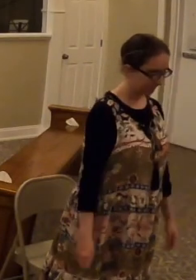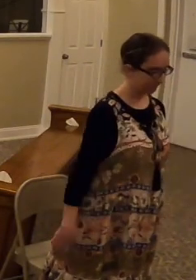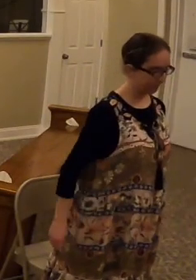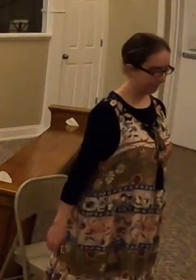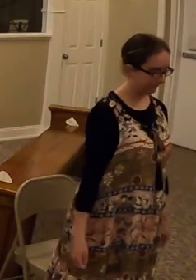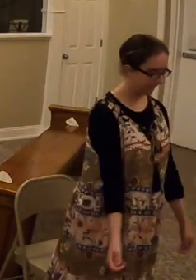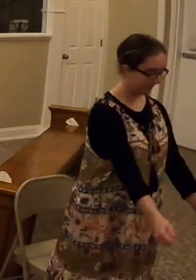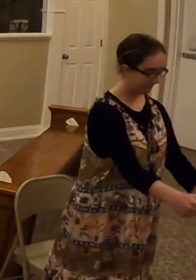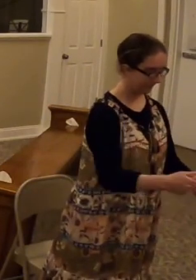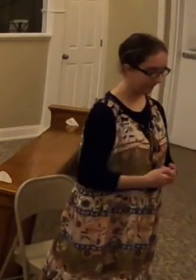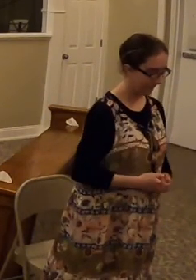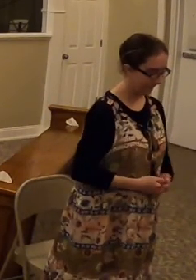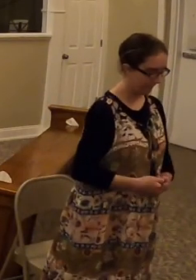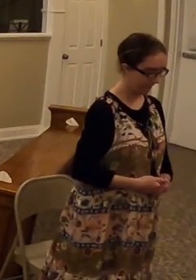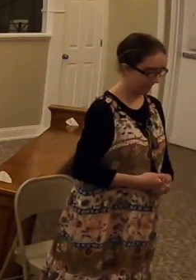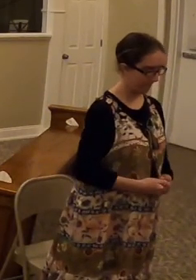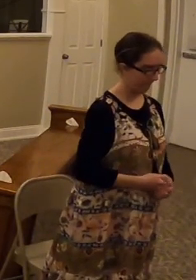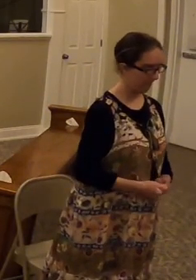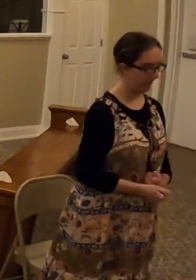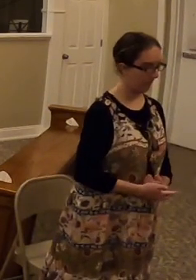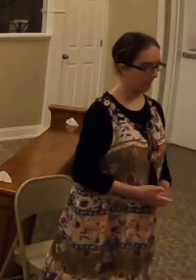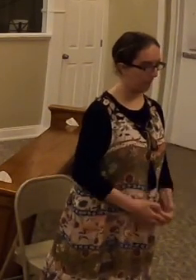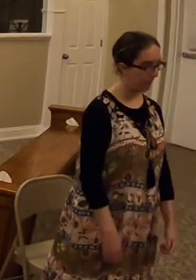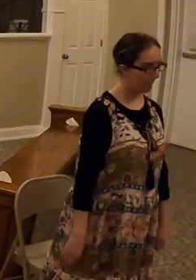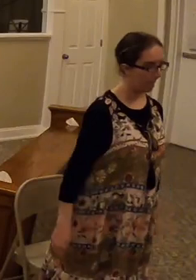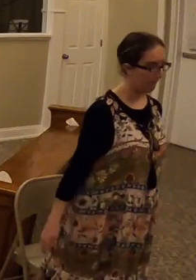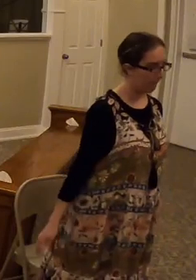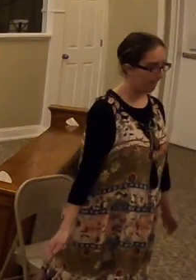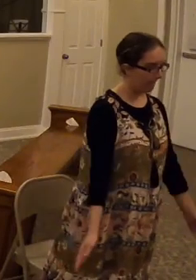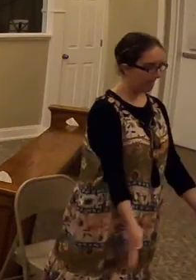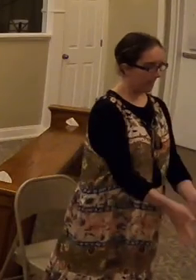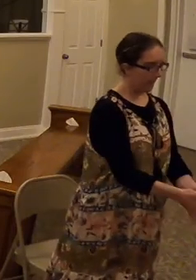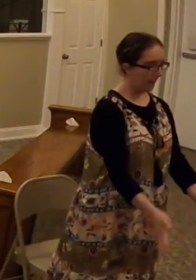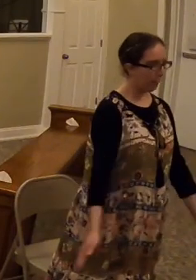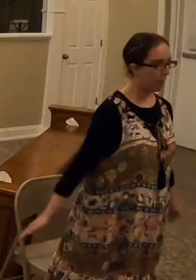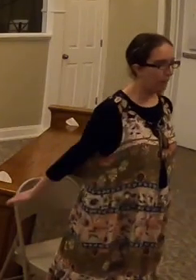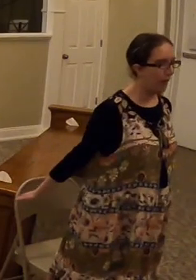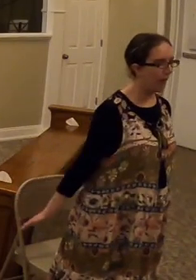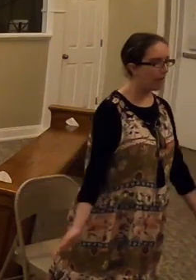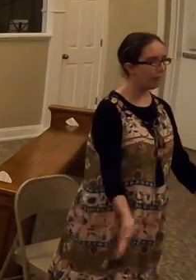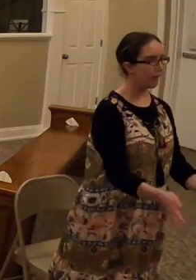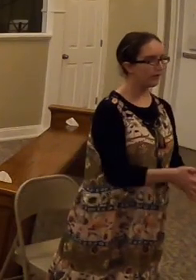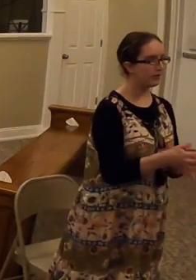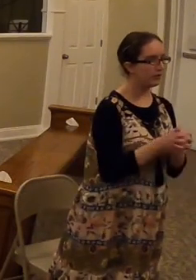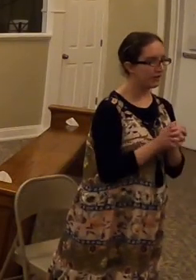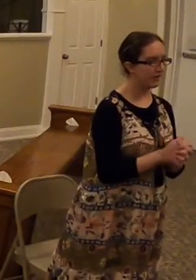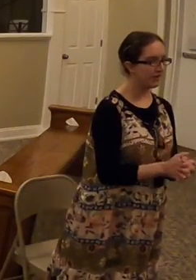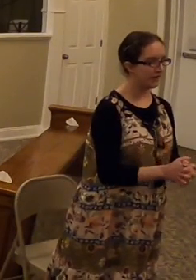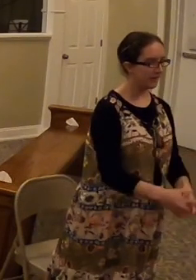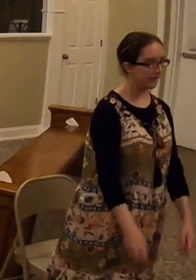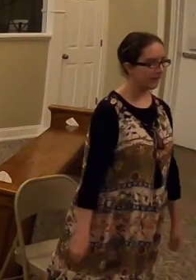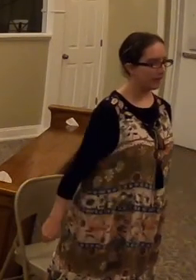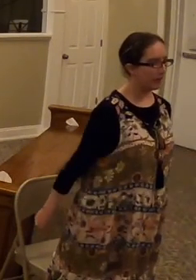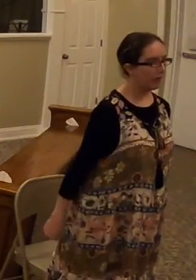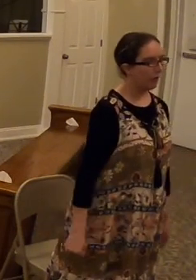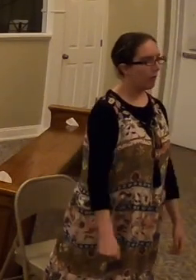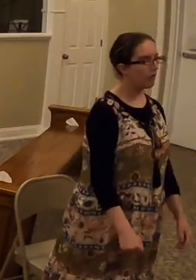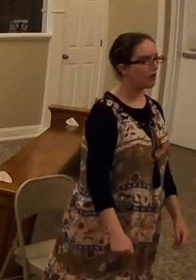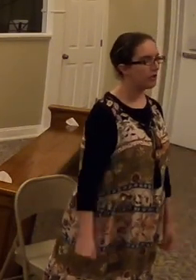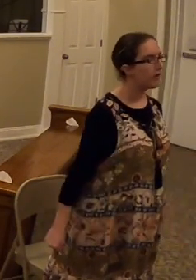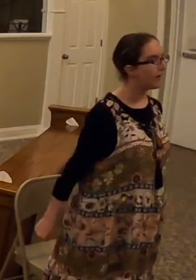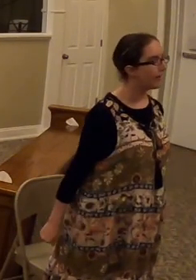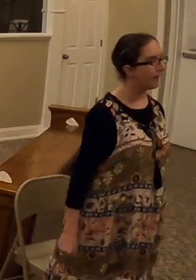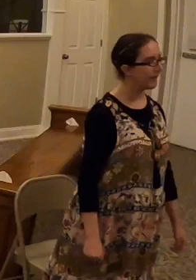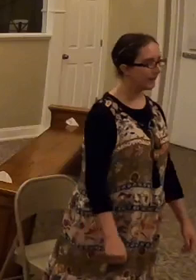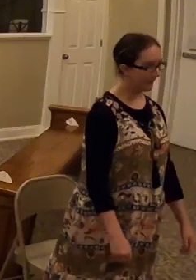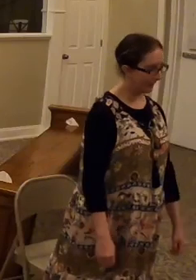tonight, God, to do a great and a mighty work with them, Lord. God, we ask you to move right now, Lord God, upon this service tonight. Let there be